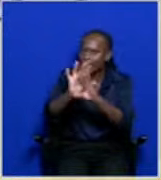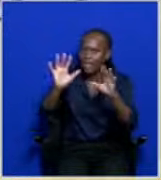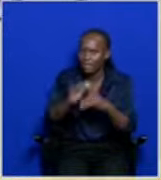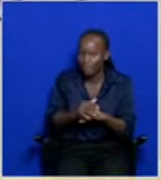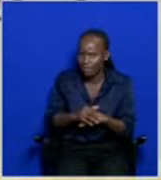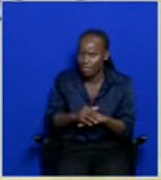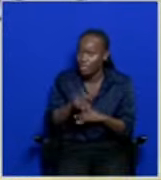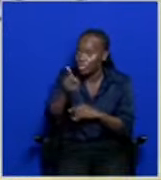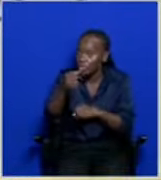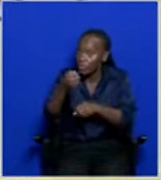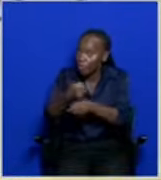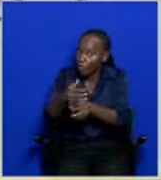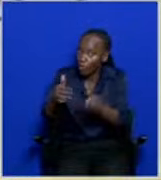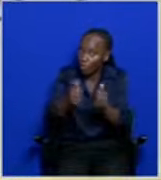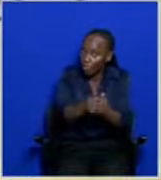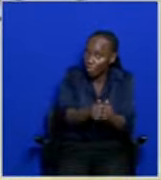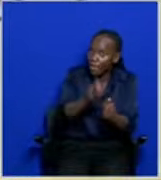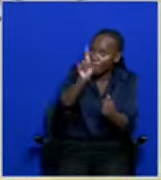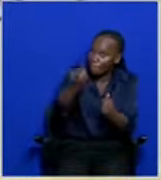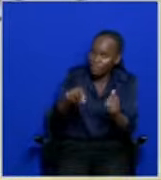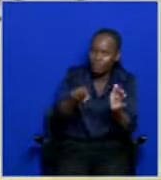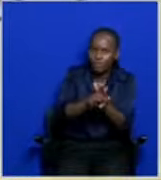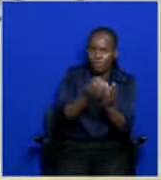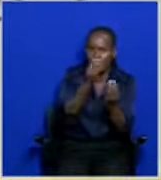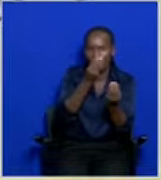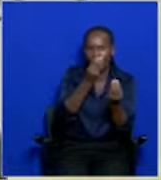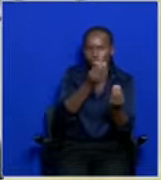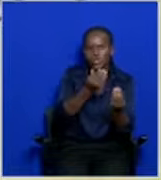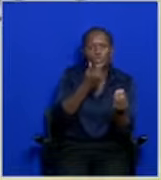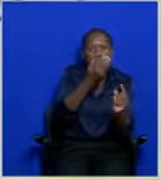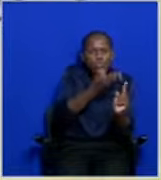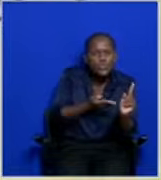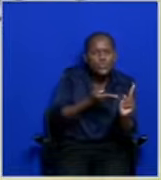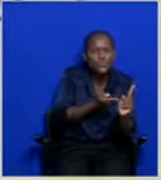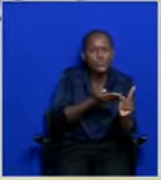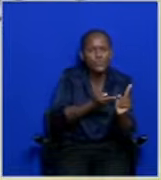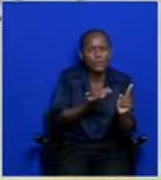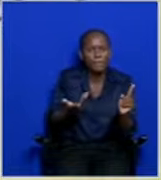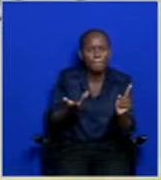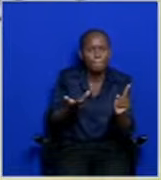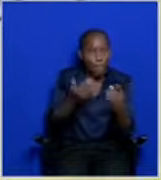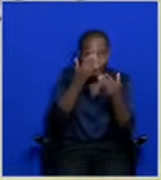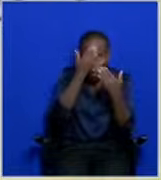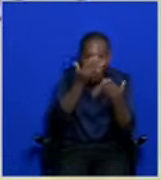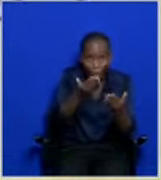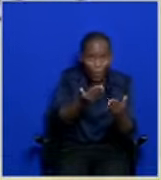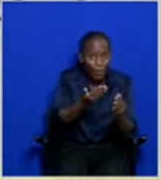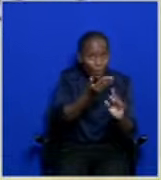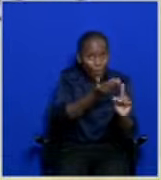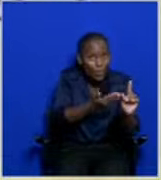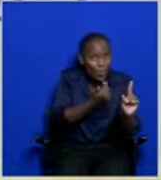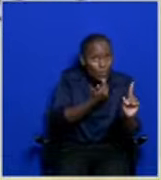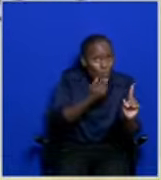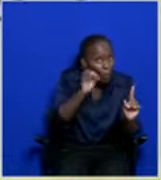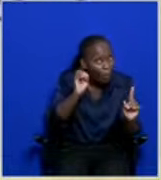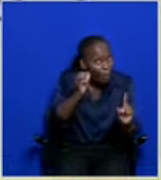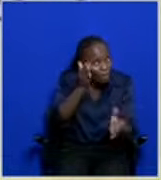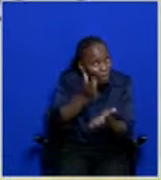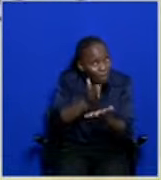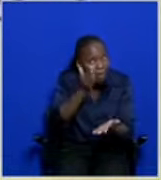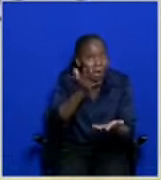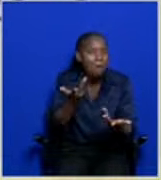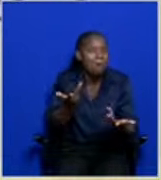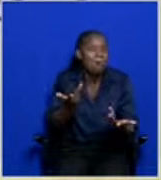to have full details of such person. So I do not know if this person exists or not there in